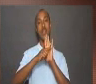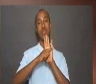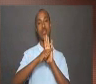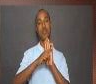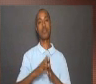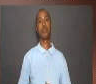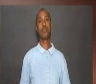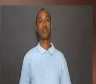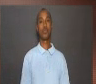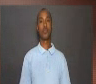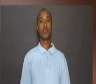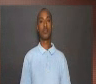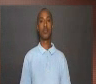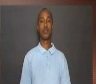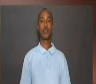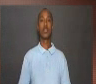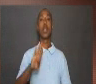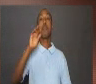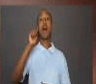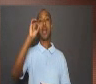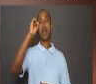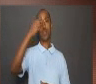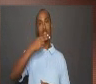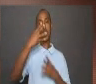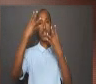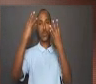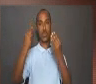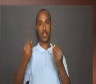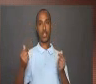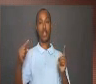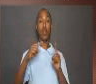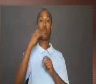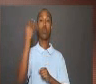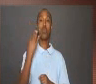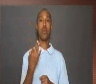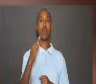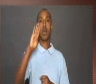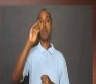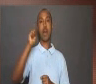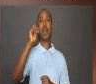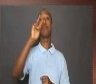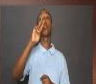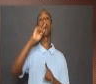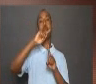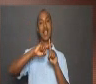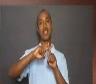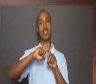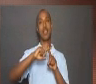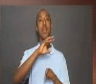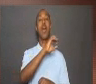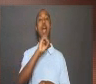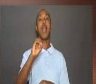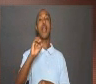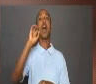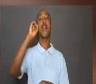ions. Barium hydroxide dissociates to form barium 2 plus